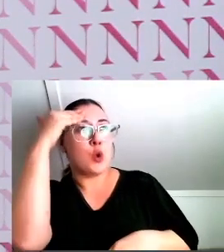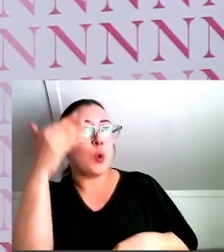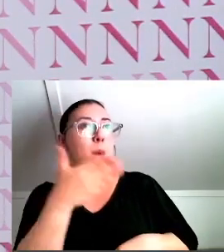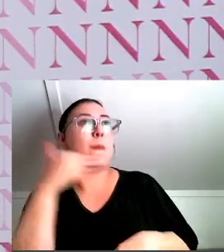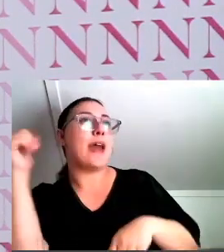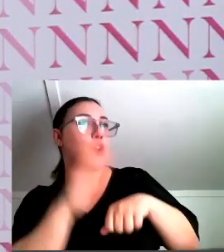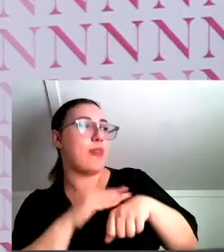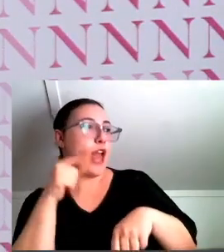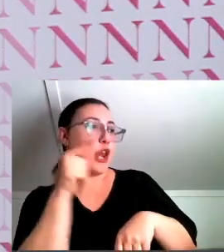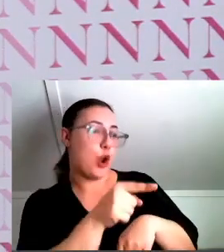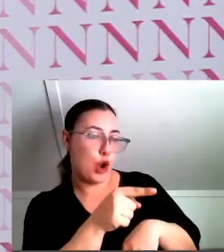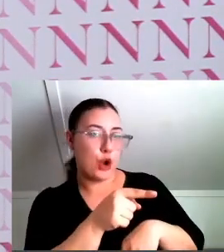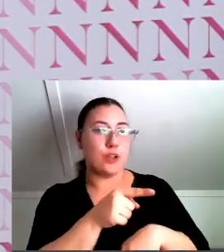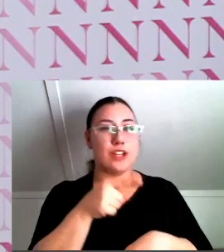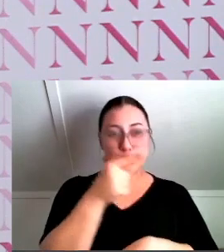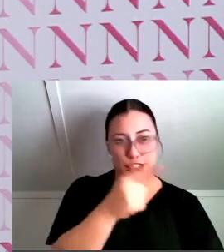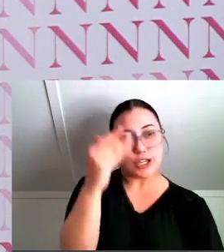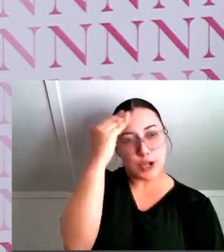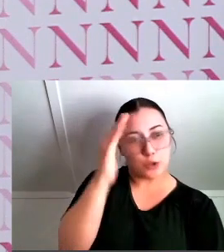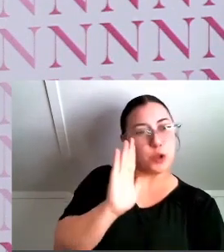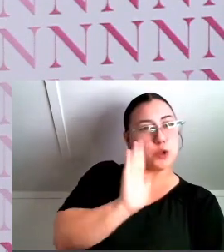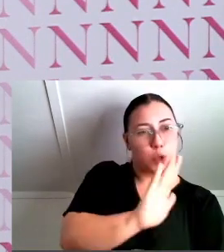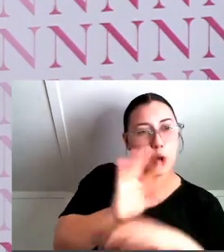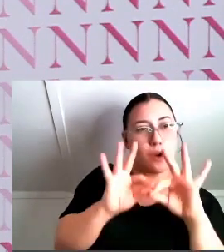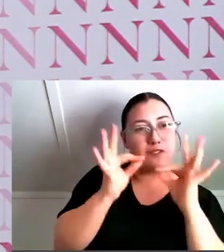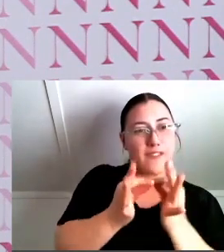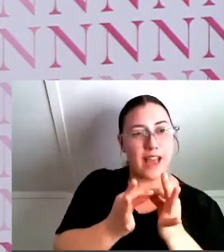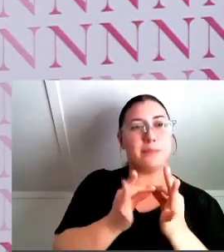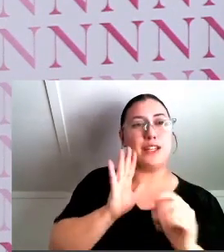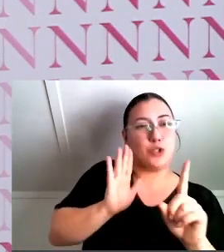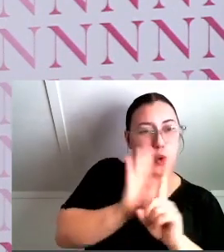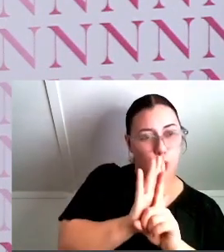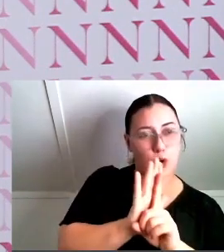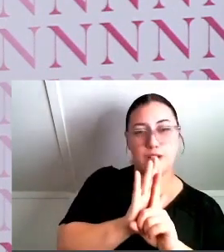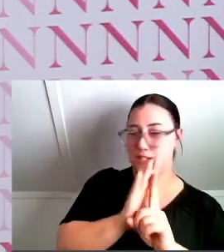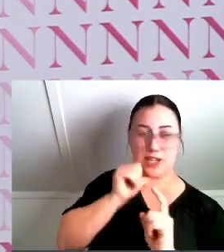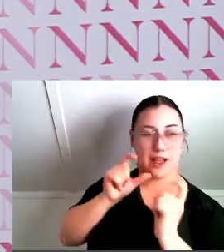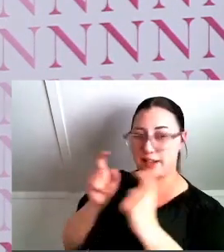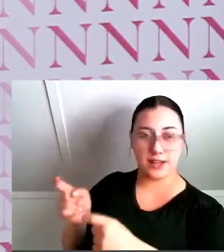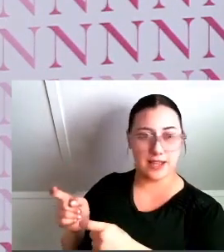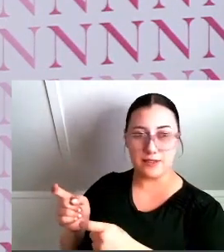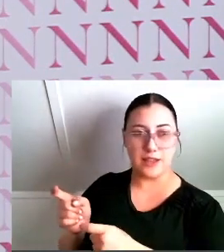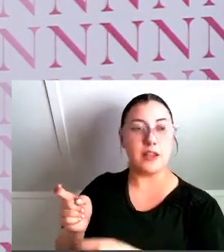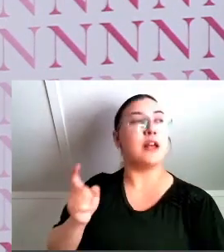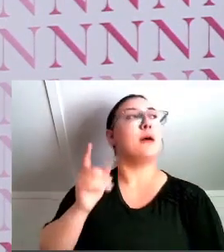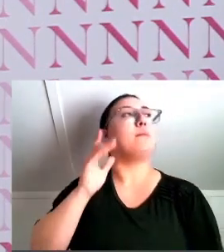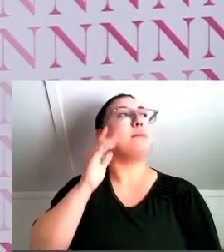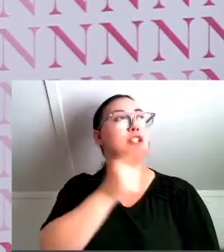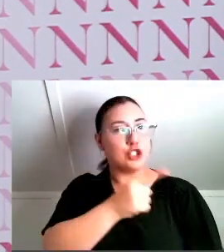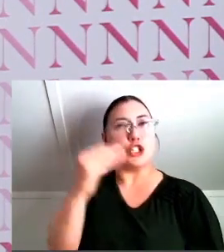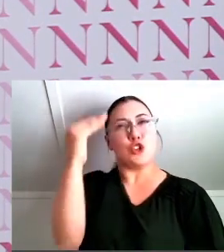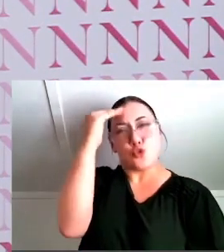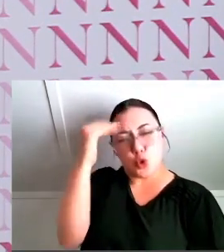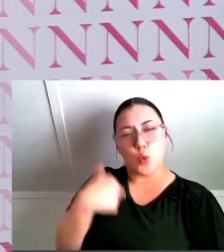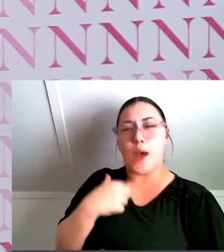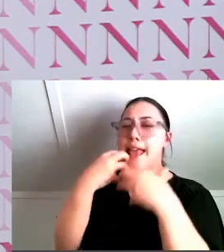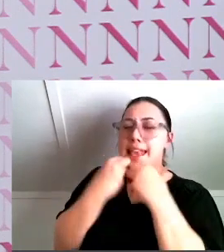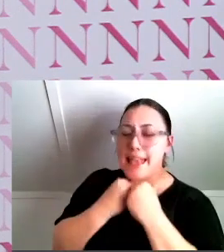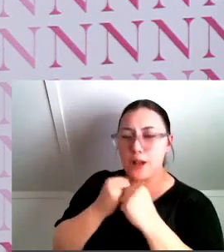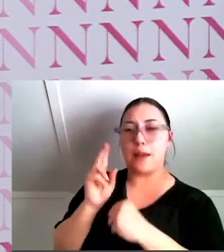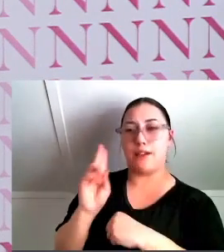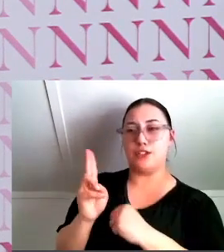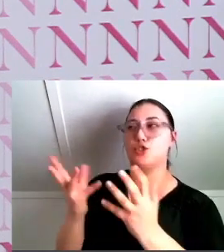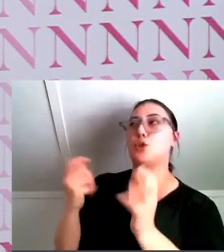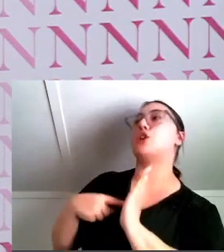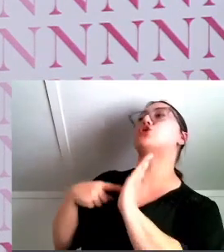was her family's thing and she was not gonna give it to me, but she knew that I cared about history, so she wanted to show it to me. Which is,